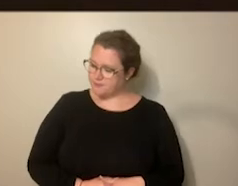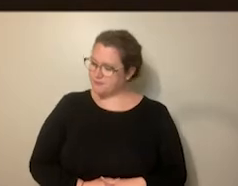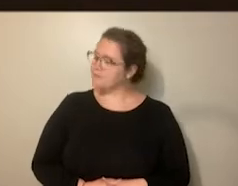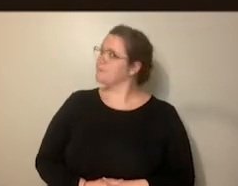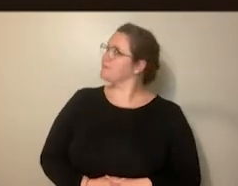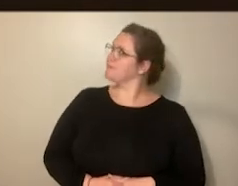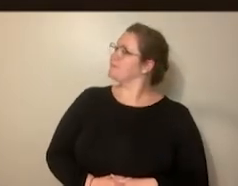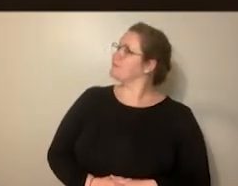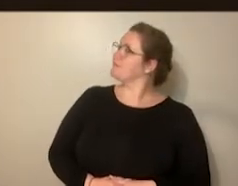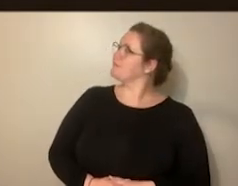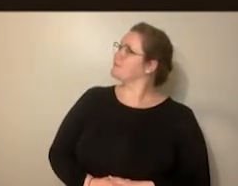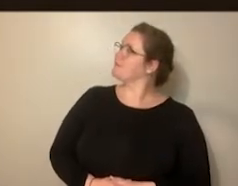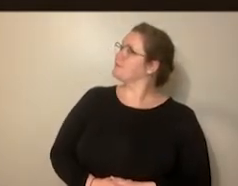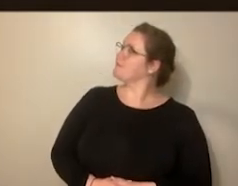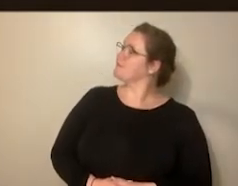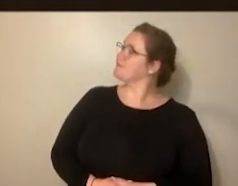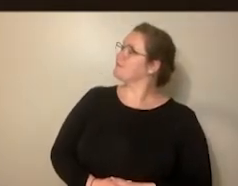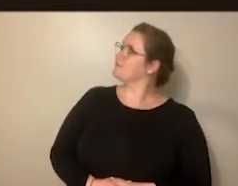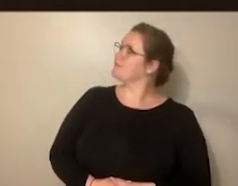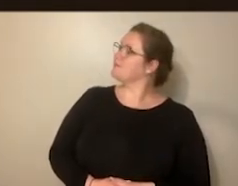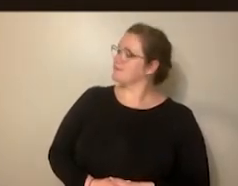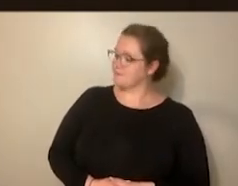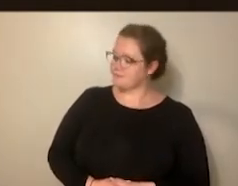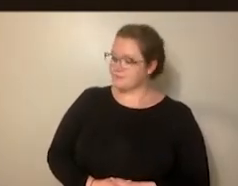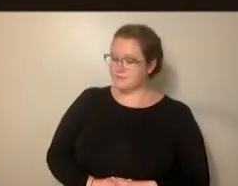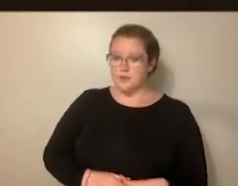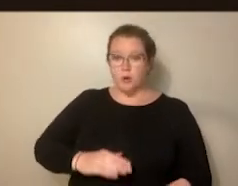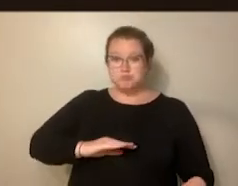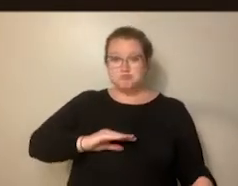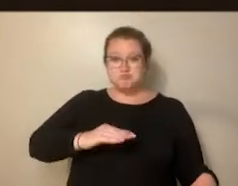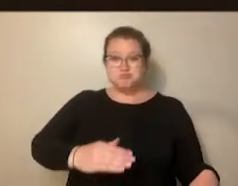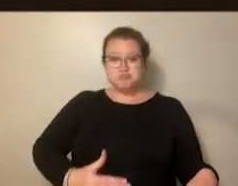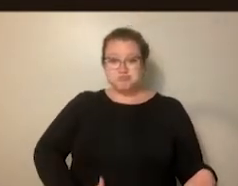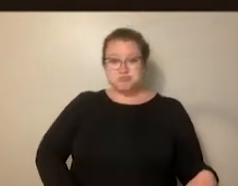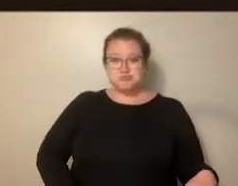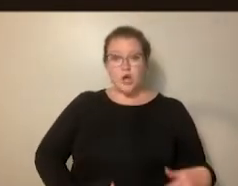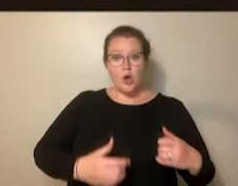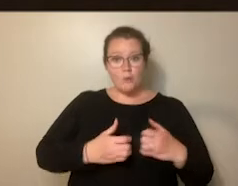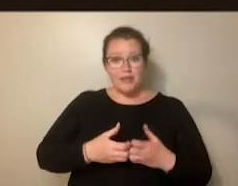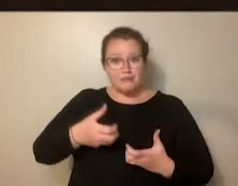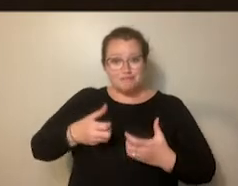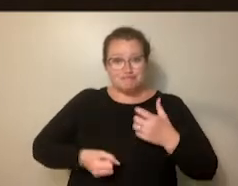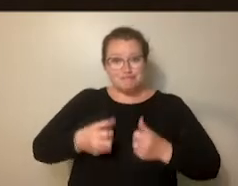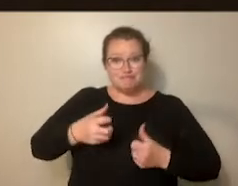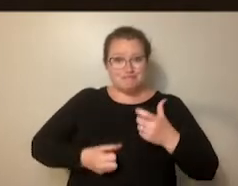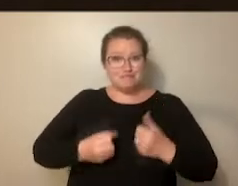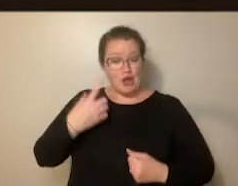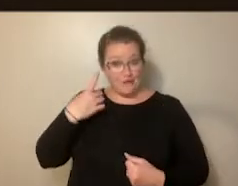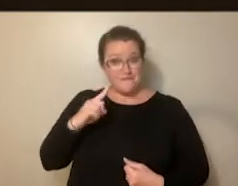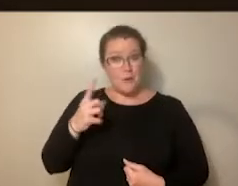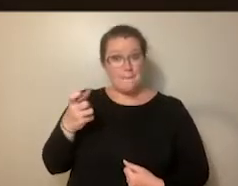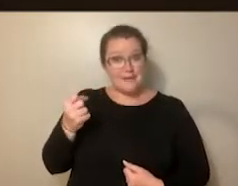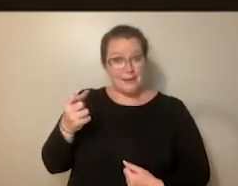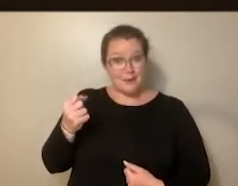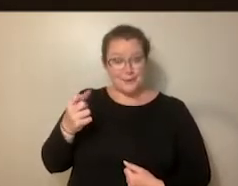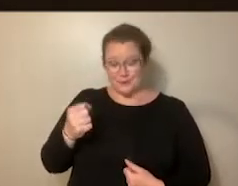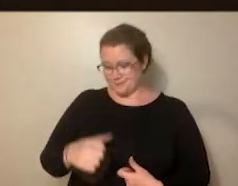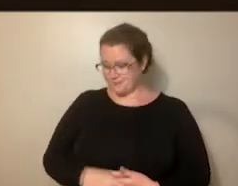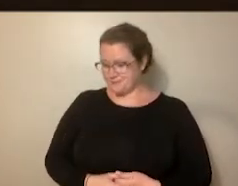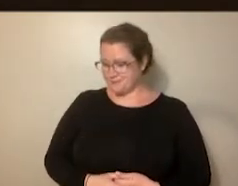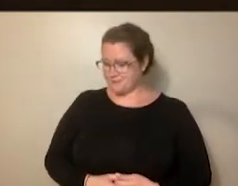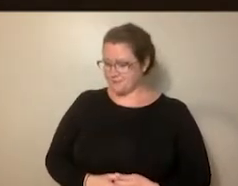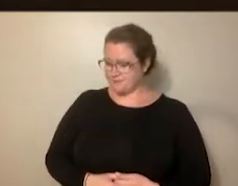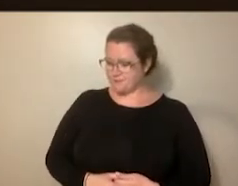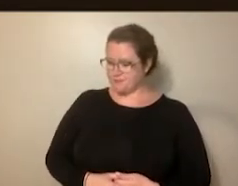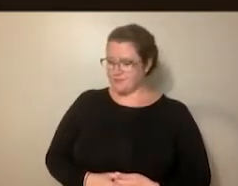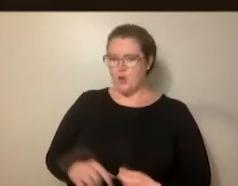Give it a hoof. And a big belly with an udder for the milk. Now the other leg